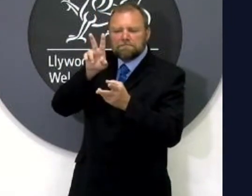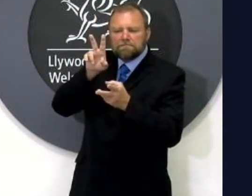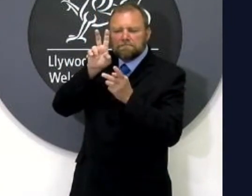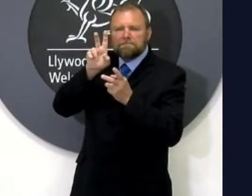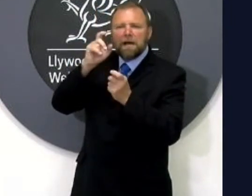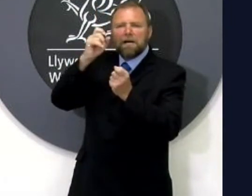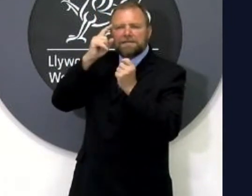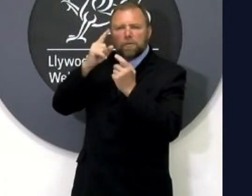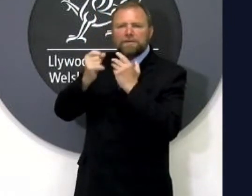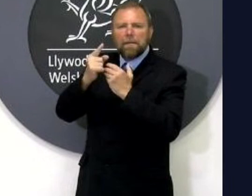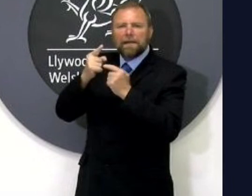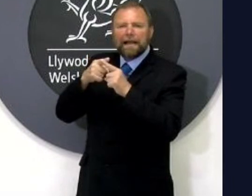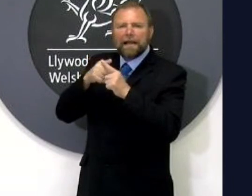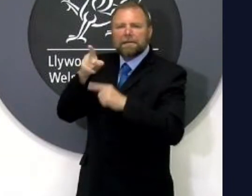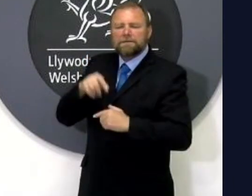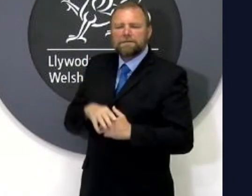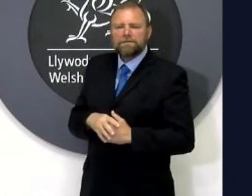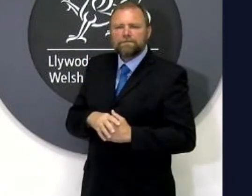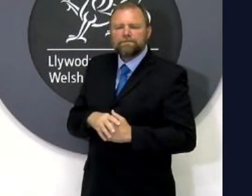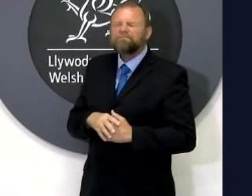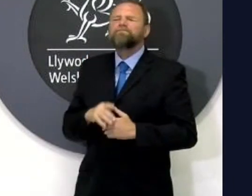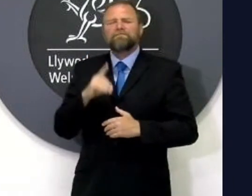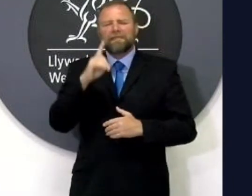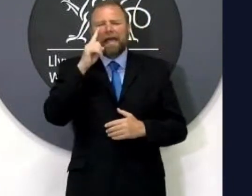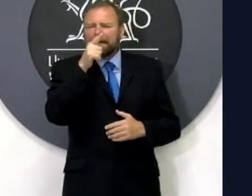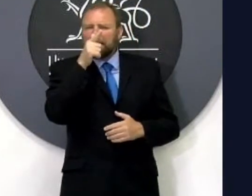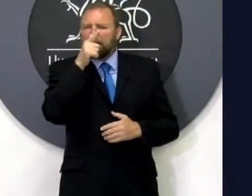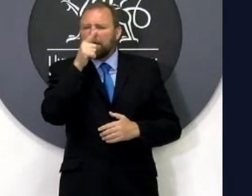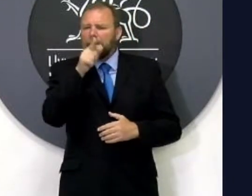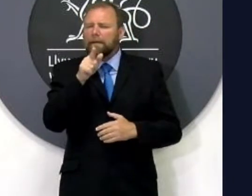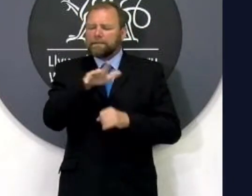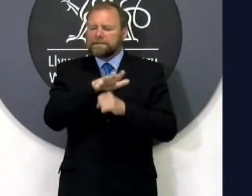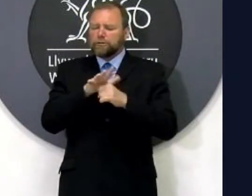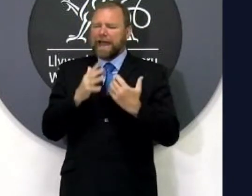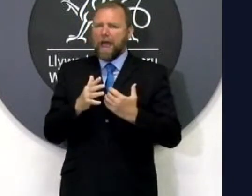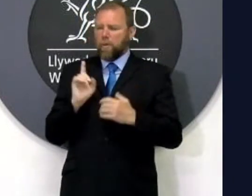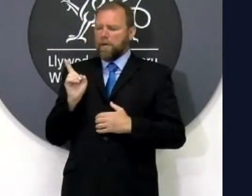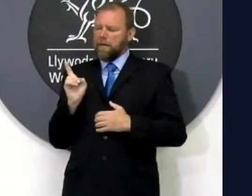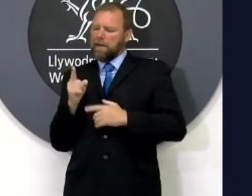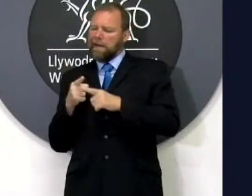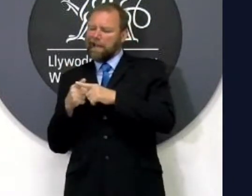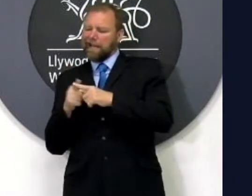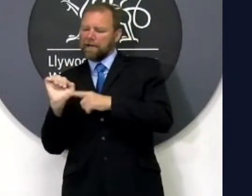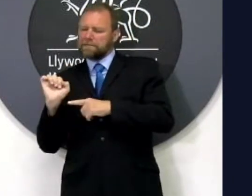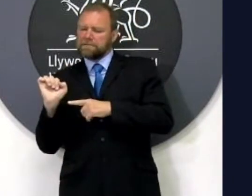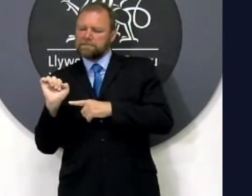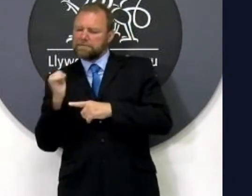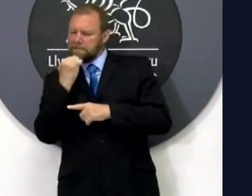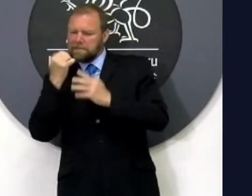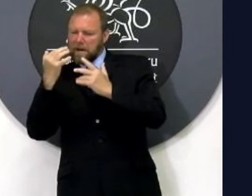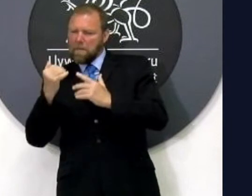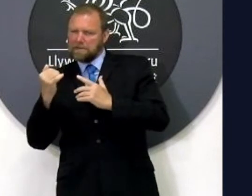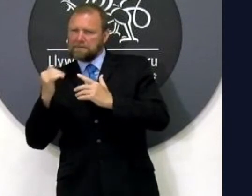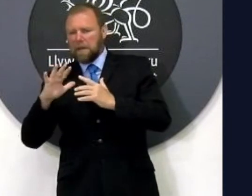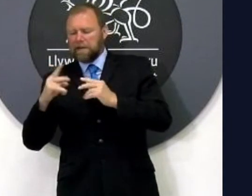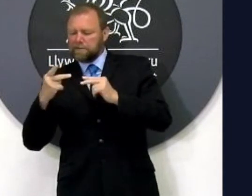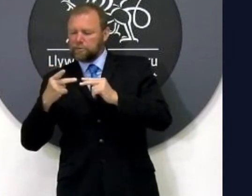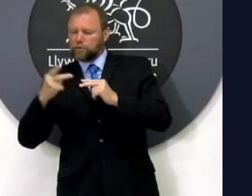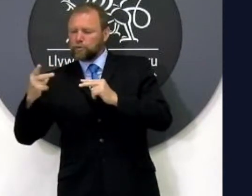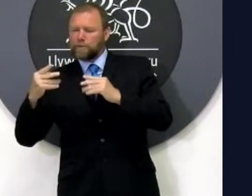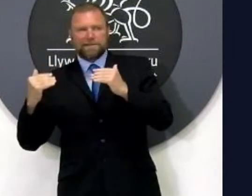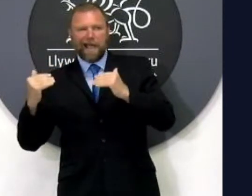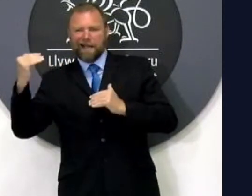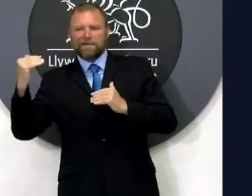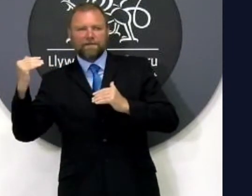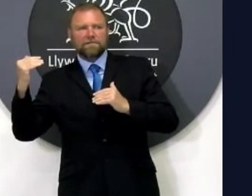a slightly fortunate position in that we're probably a couple of weeks behind England. So although I say I expect numbers of the variant to